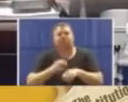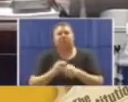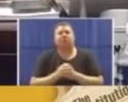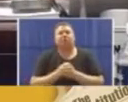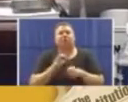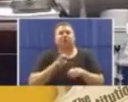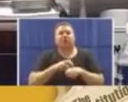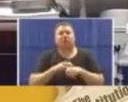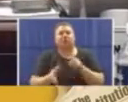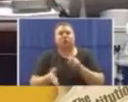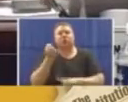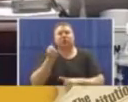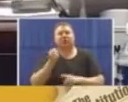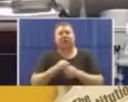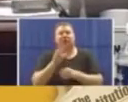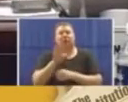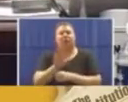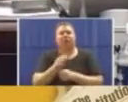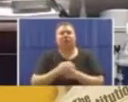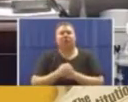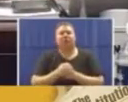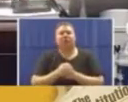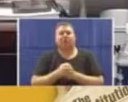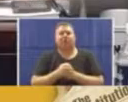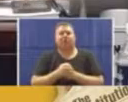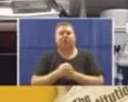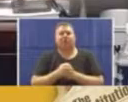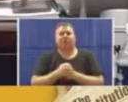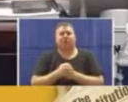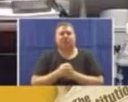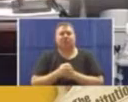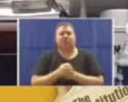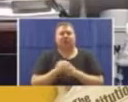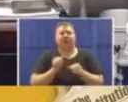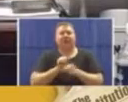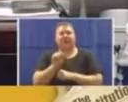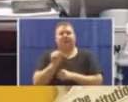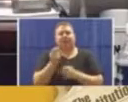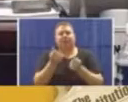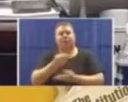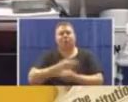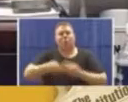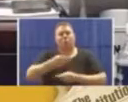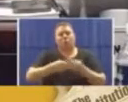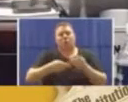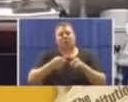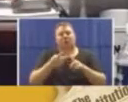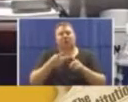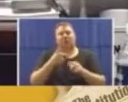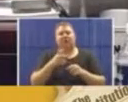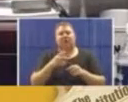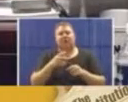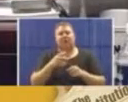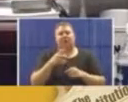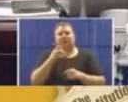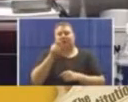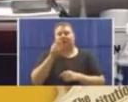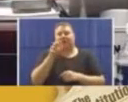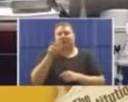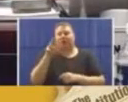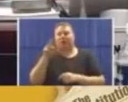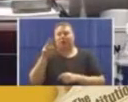the outcomes expected of well-performing anti-money laundering and terror financing system, and hence our ability to deal